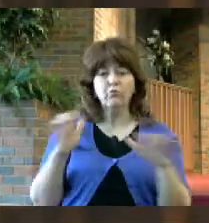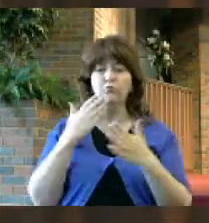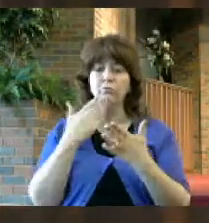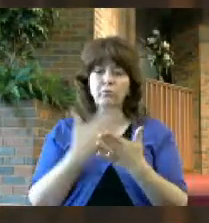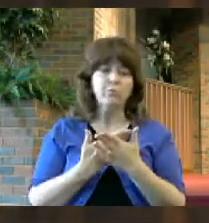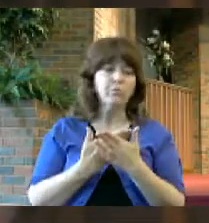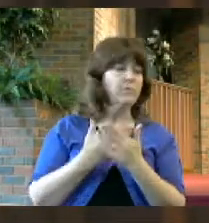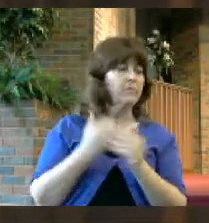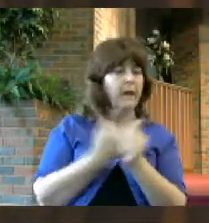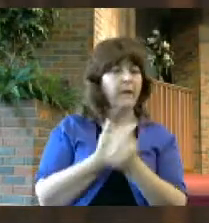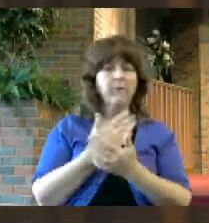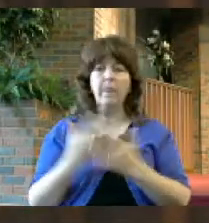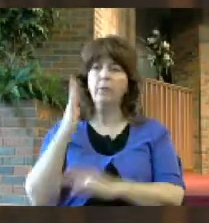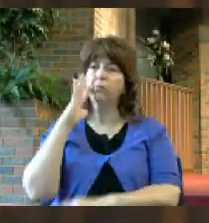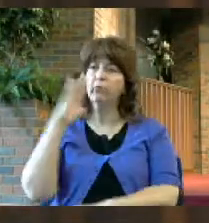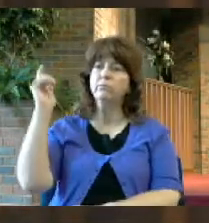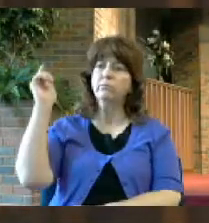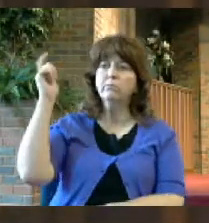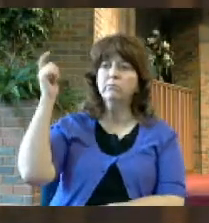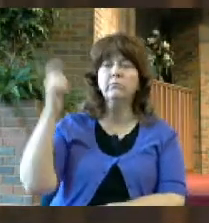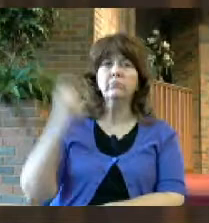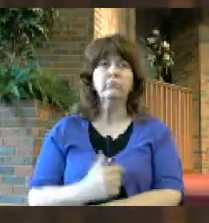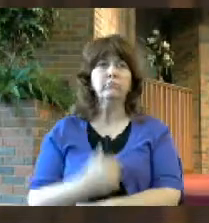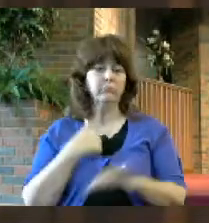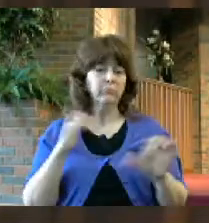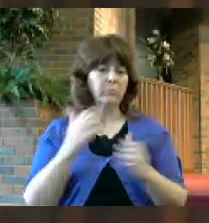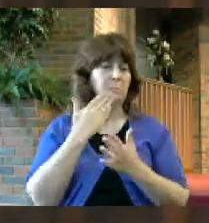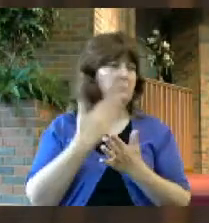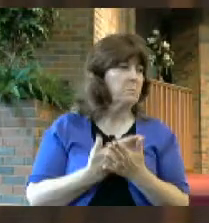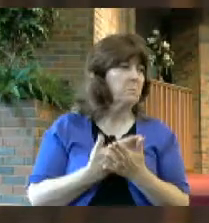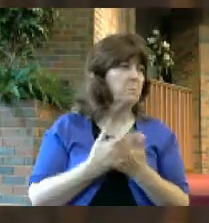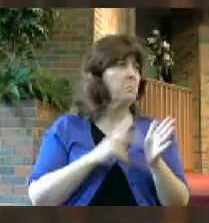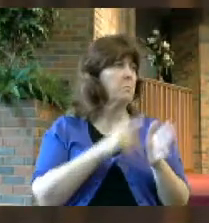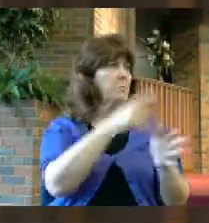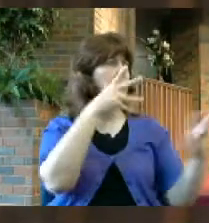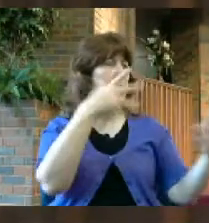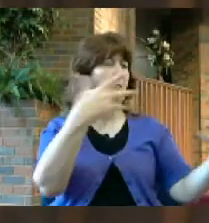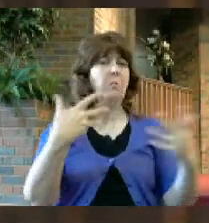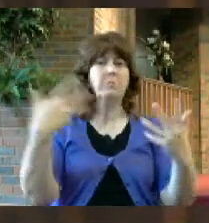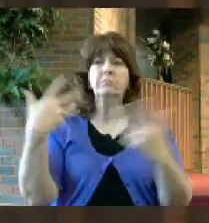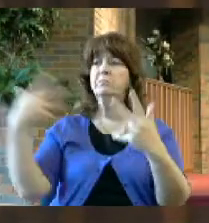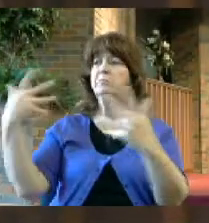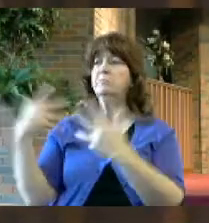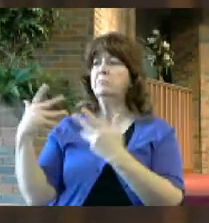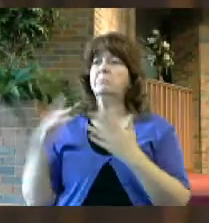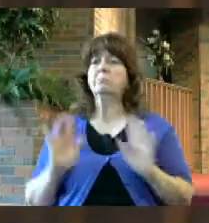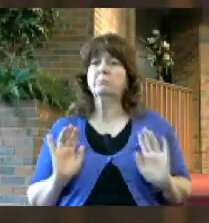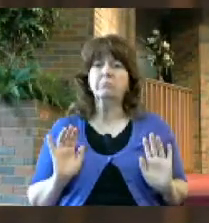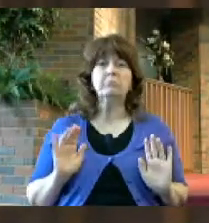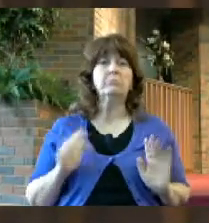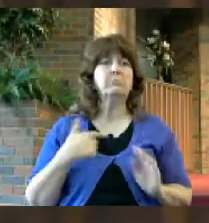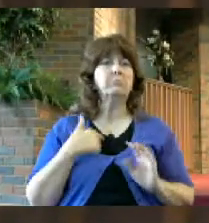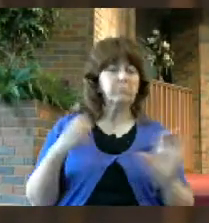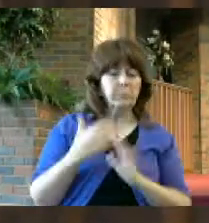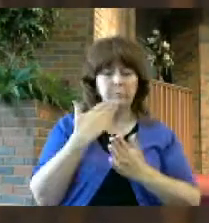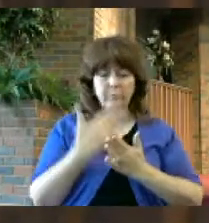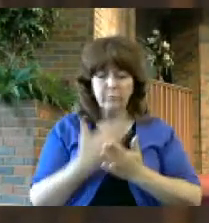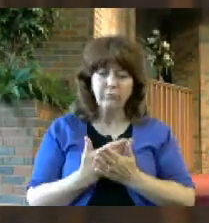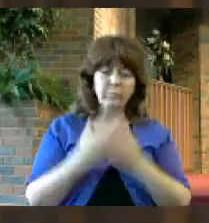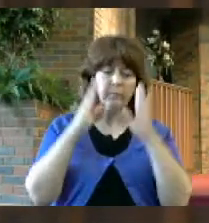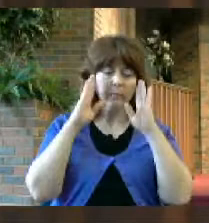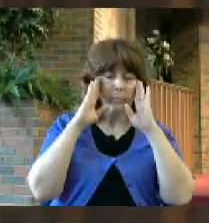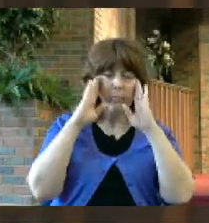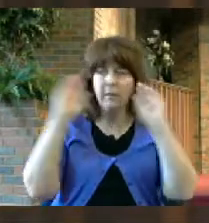what is good, then no one will be opposed to us. If we do what is good, then there won't be any problems that we have to deal with. And so